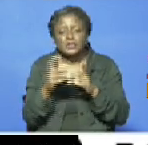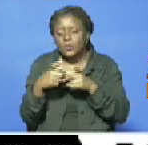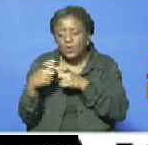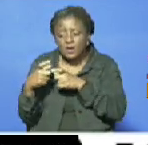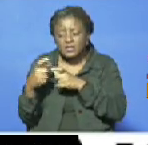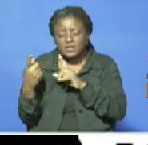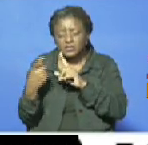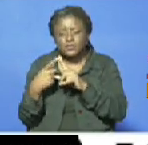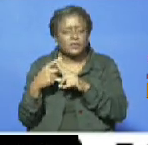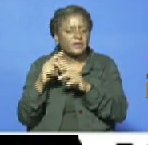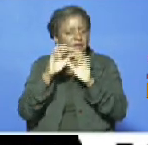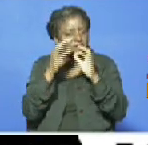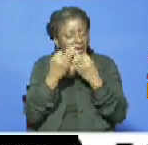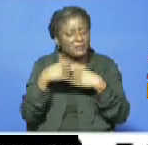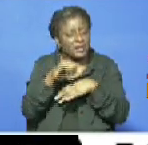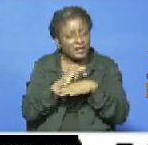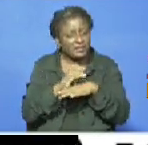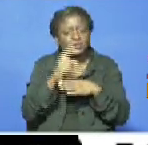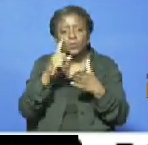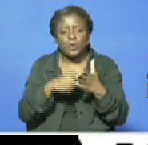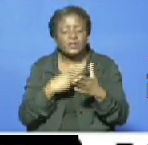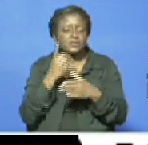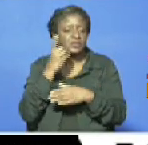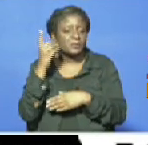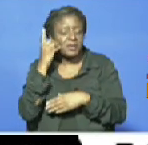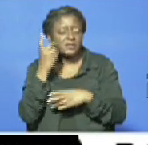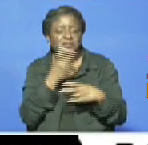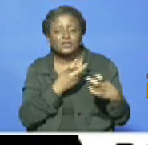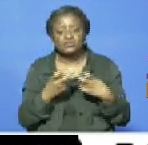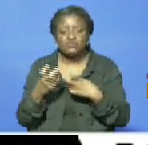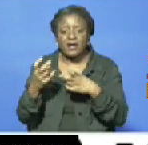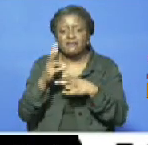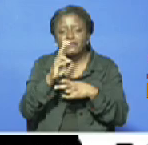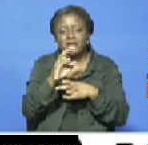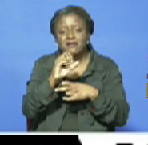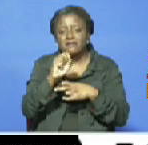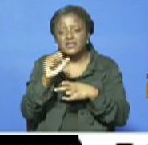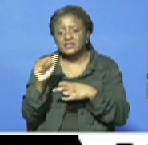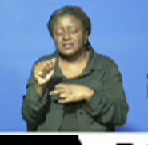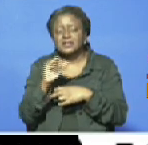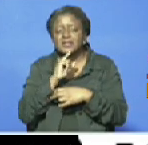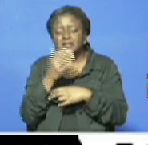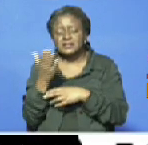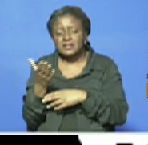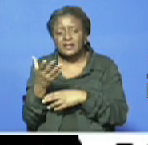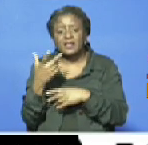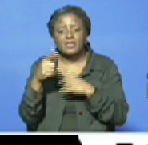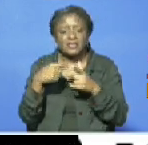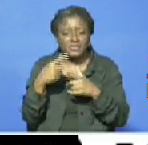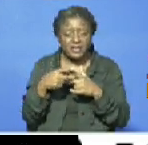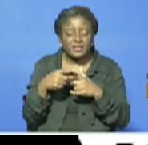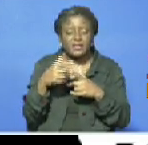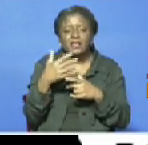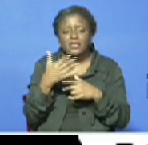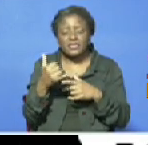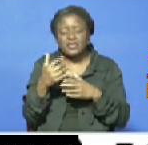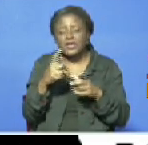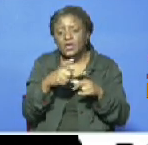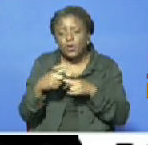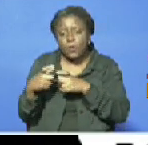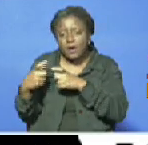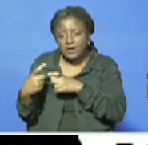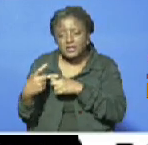Once the domestic travel visa is in place, then the quarantine will fall